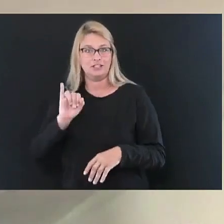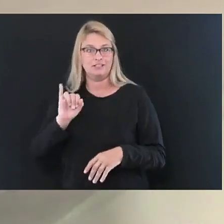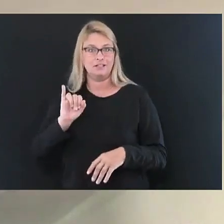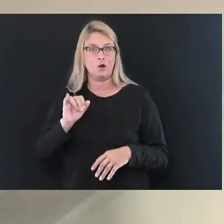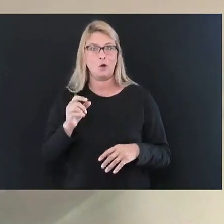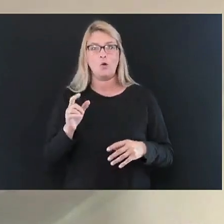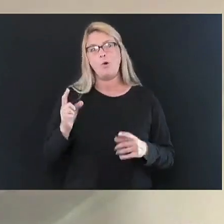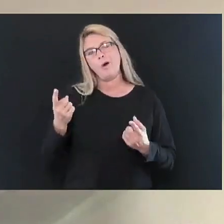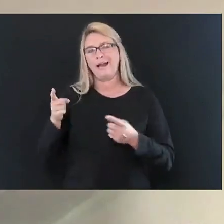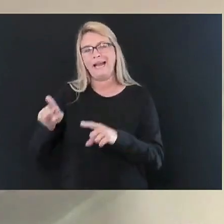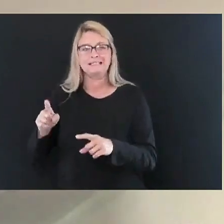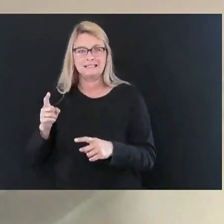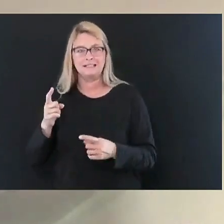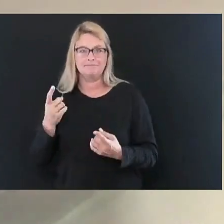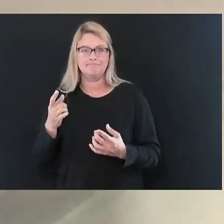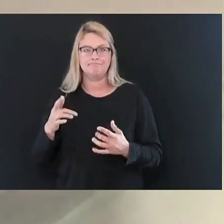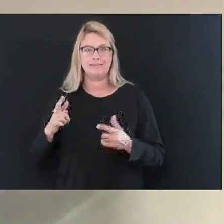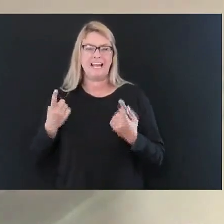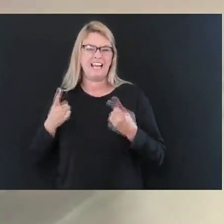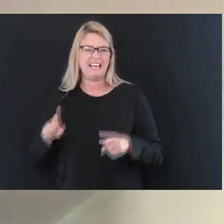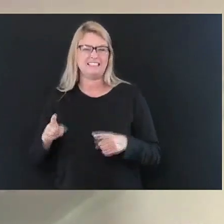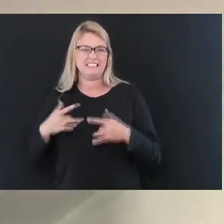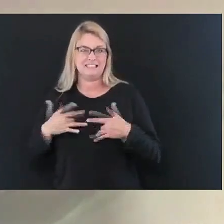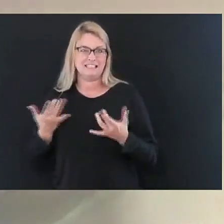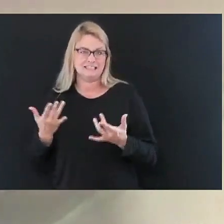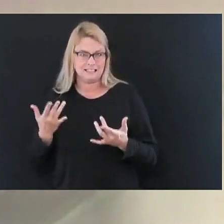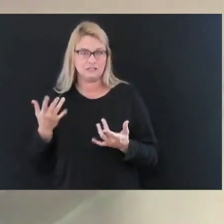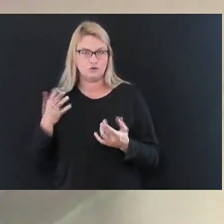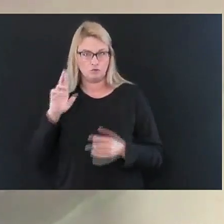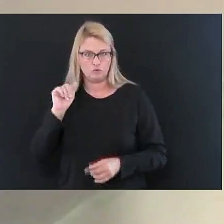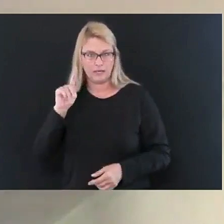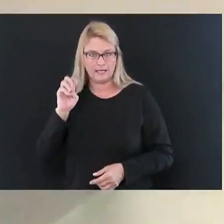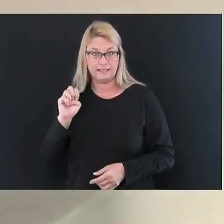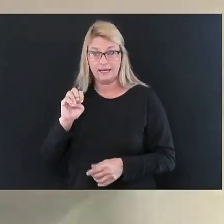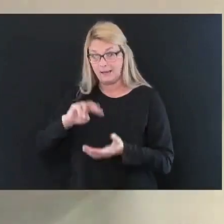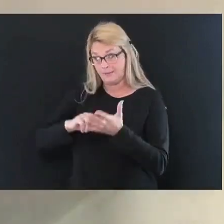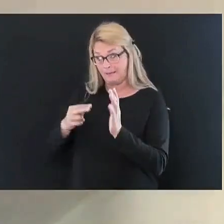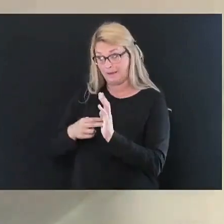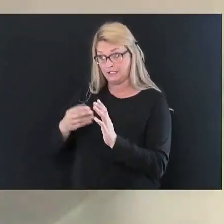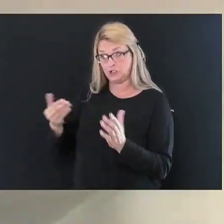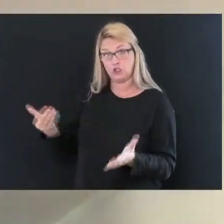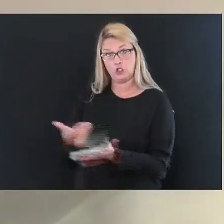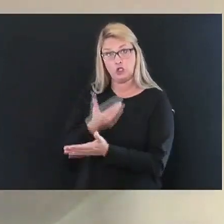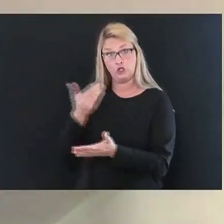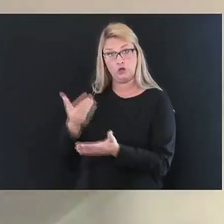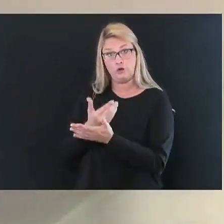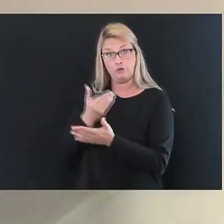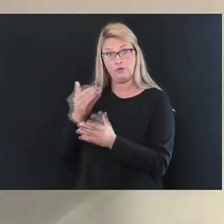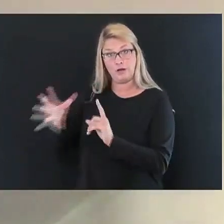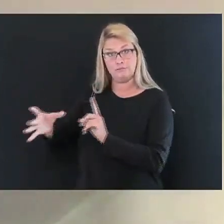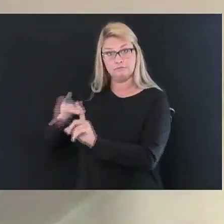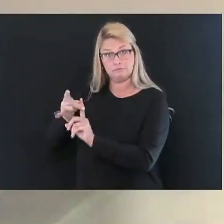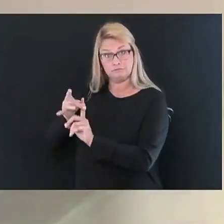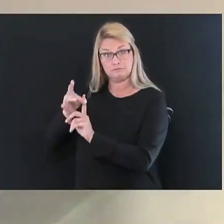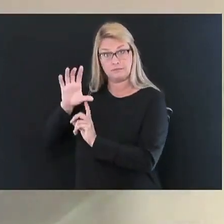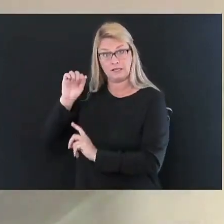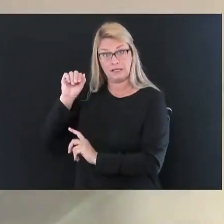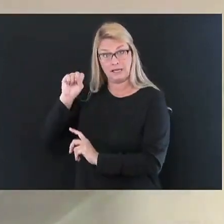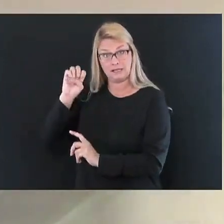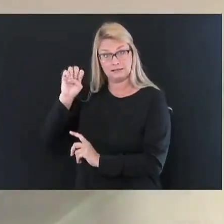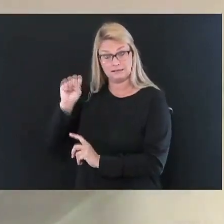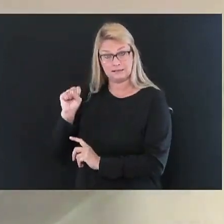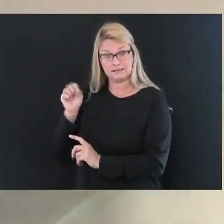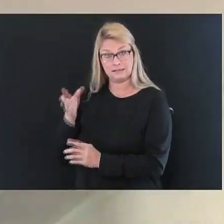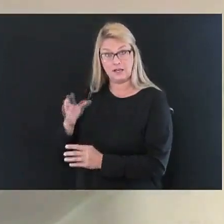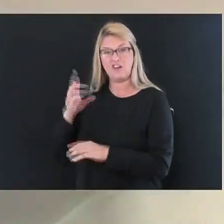that rate just totally reflects the number of positive new cases over a 7-day rolling average if